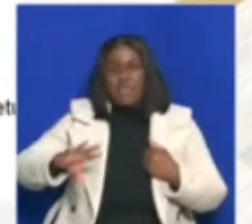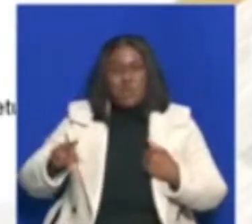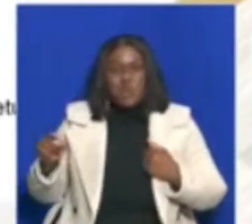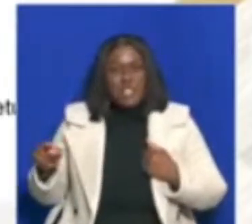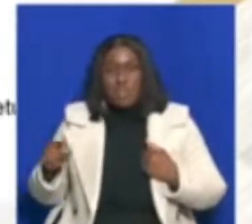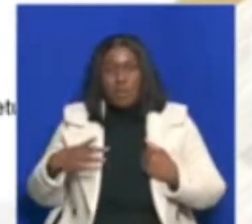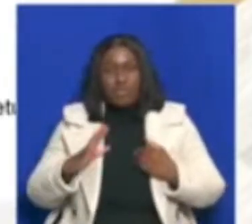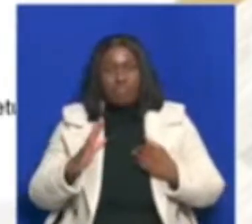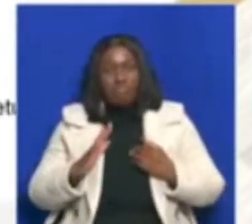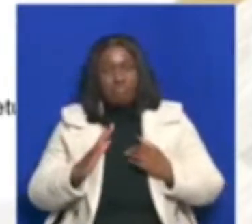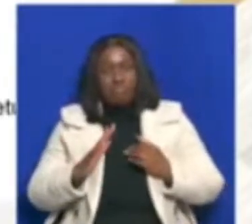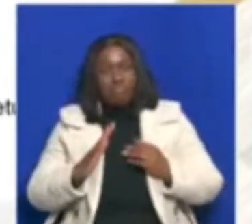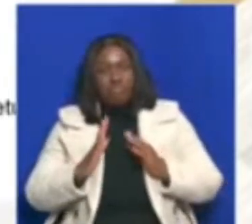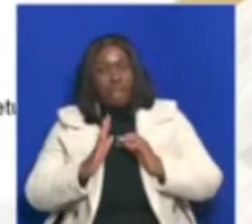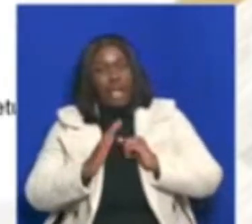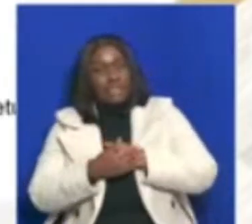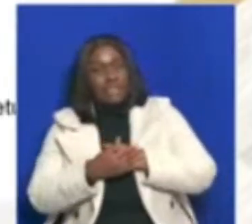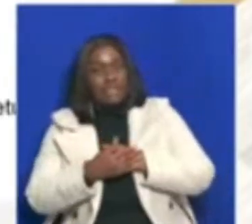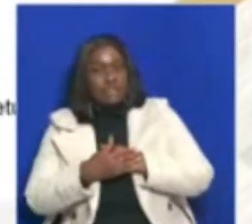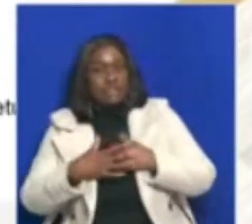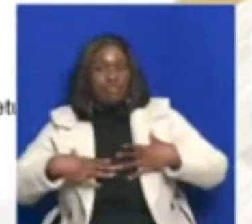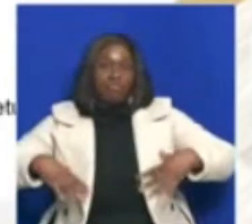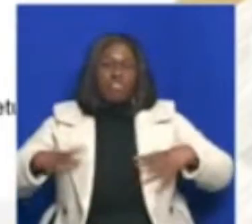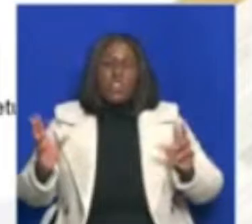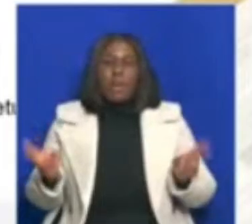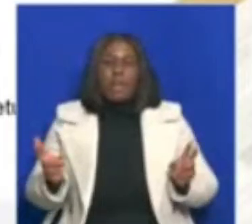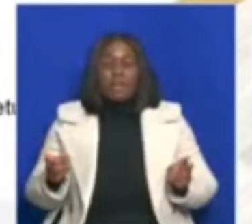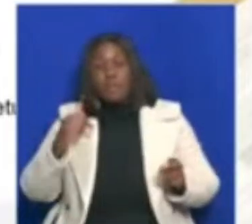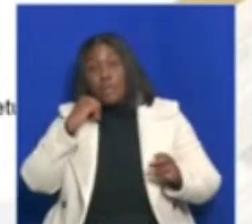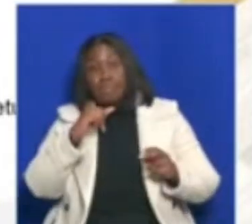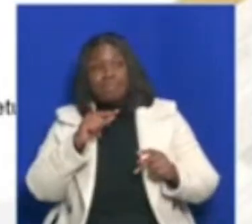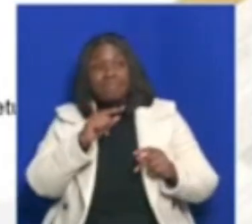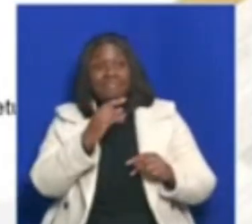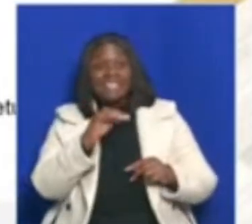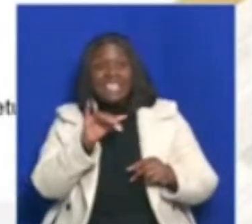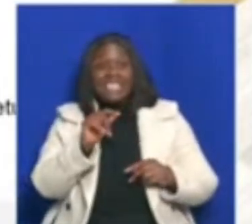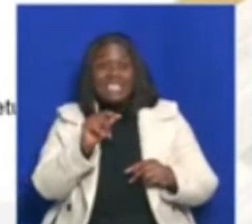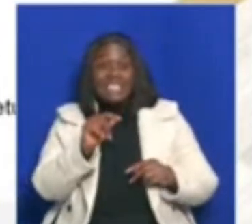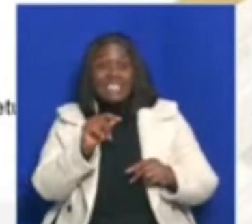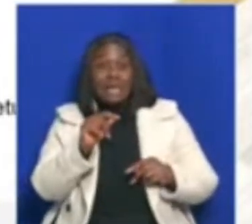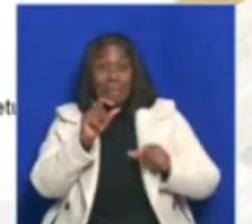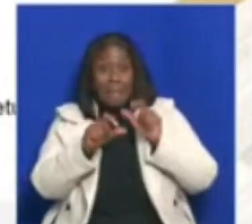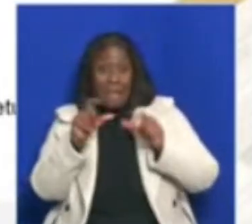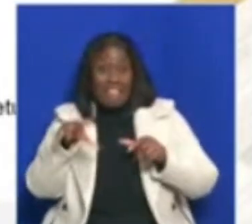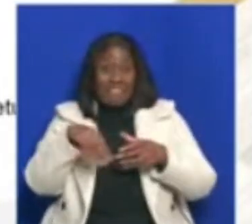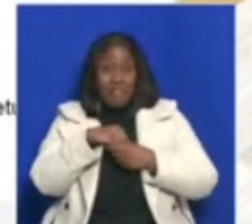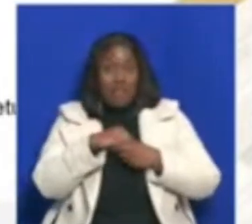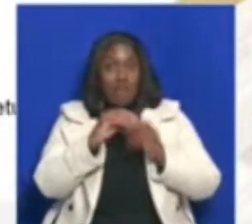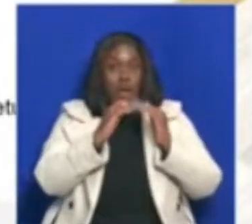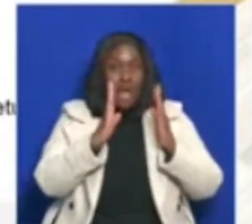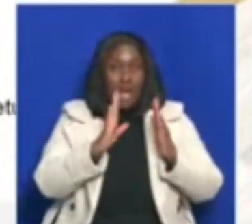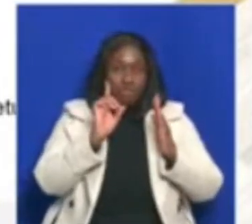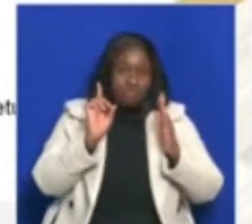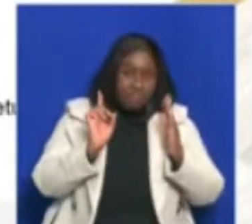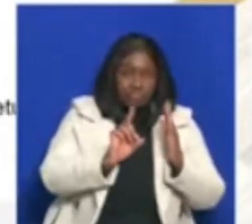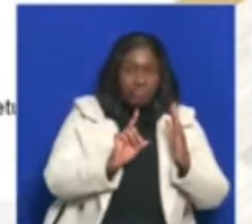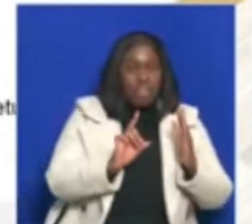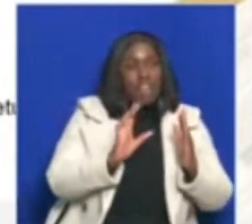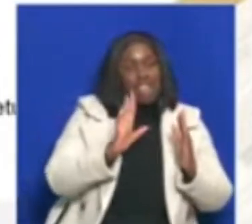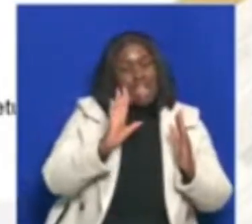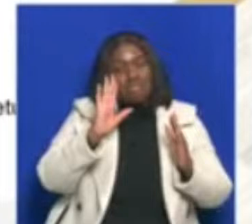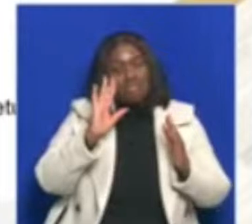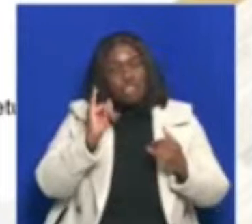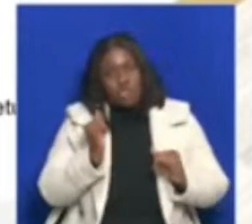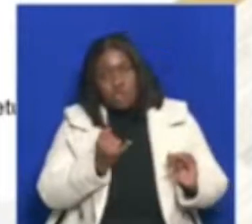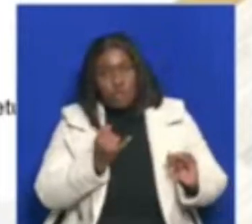the premises of the alleged CIT suspects, they introduce themselves in an audible manner, indicating that they are